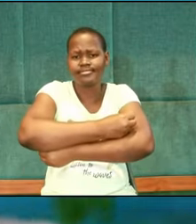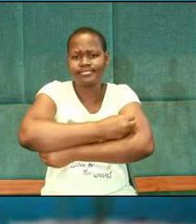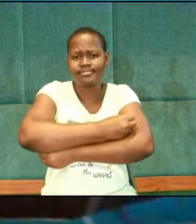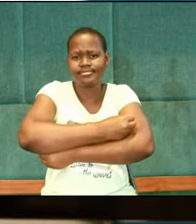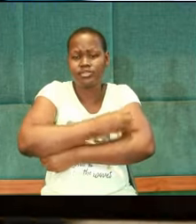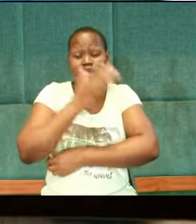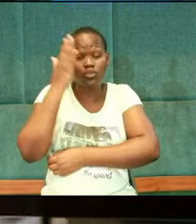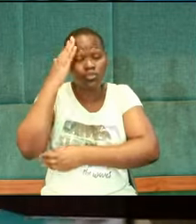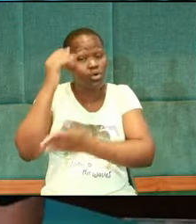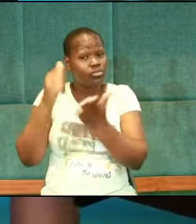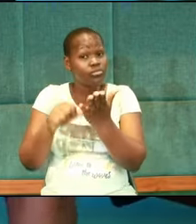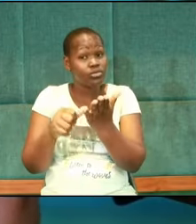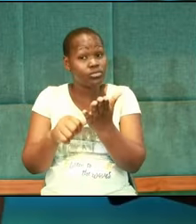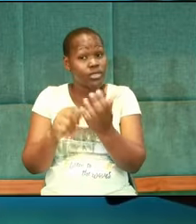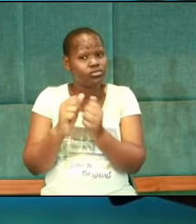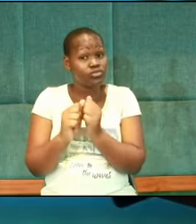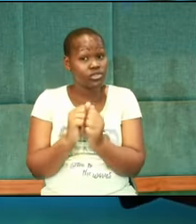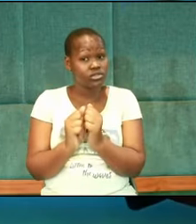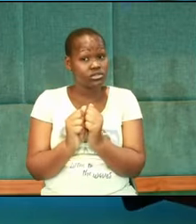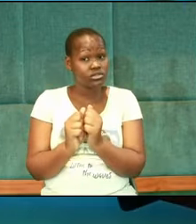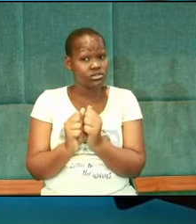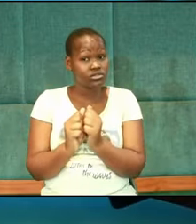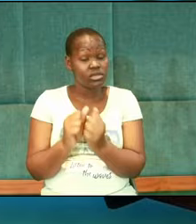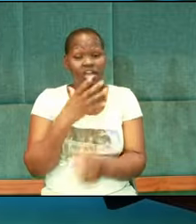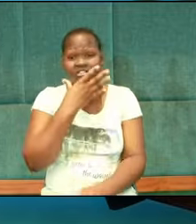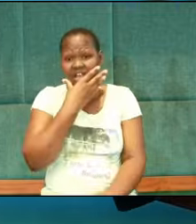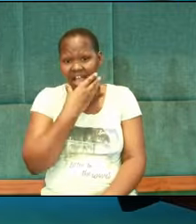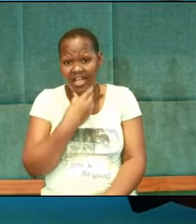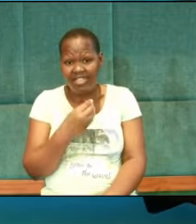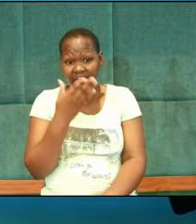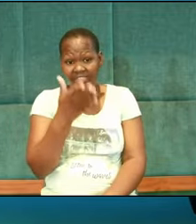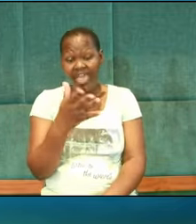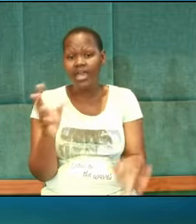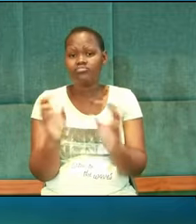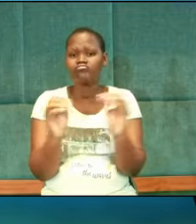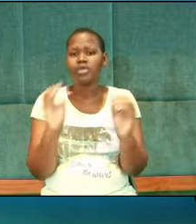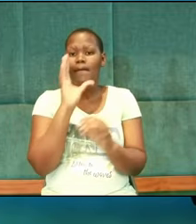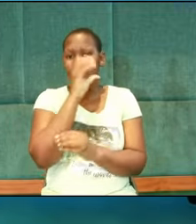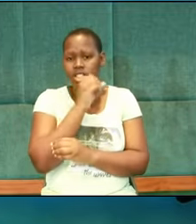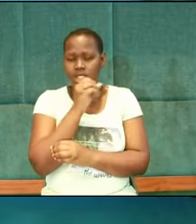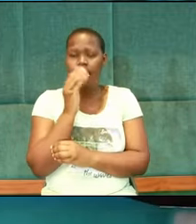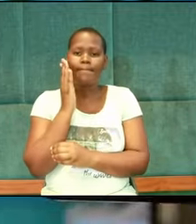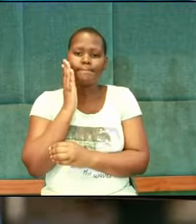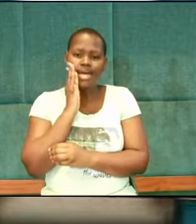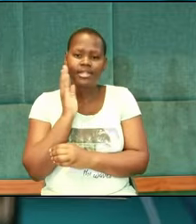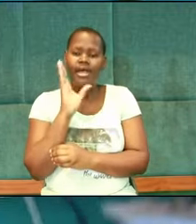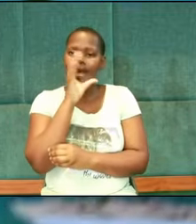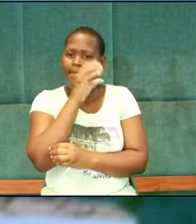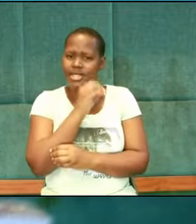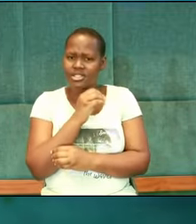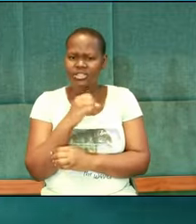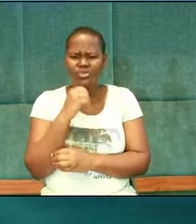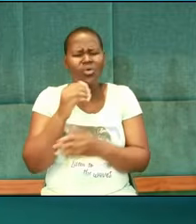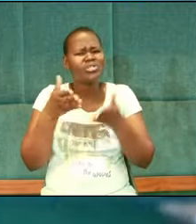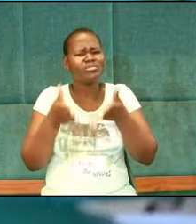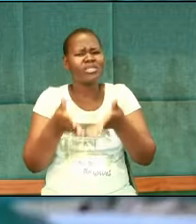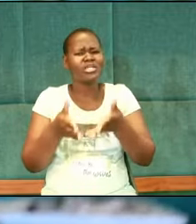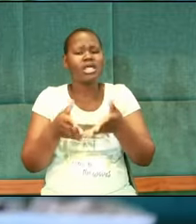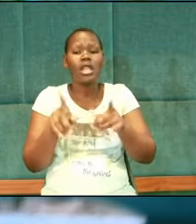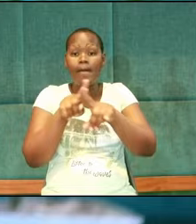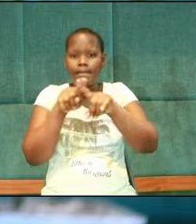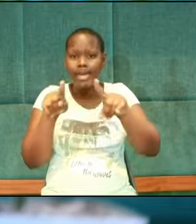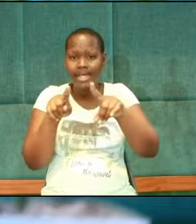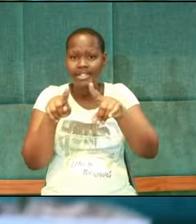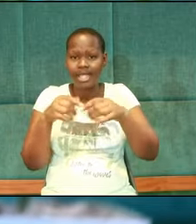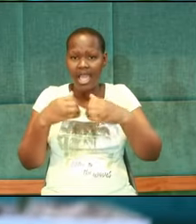Do you know what was the problem? The father was absent. The mother was absent. Not that they are not present. They lack